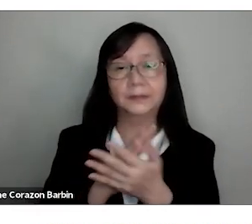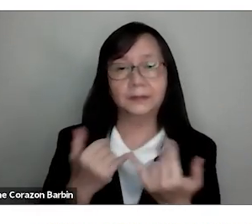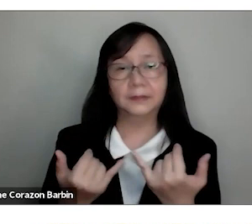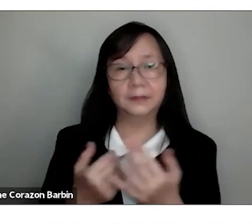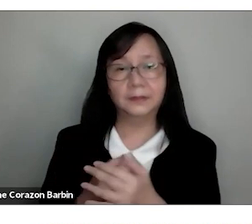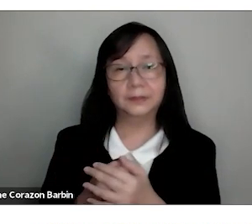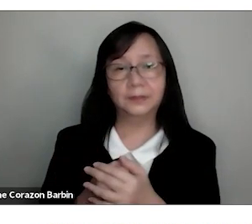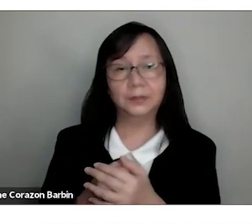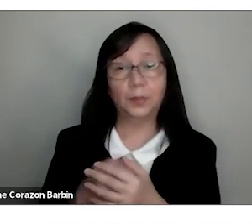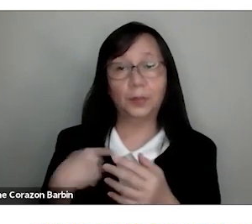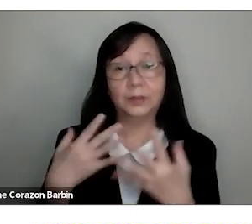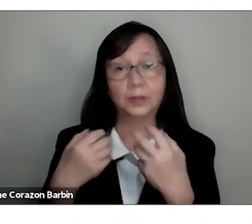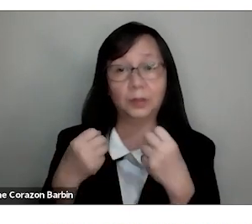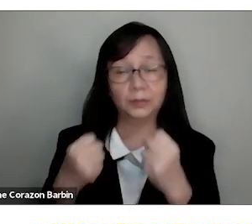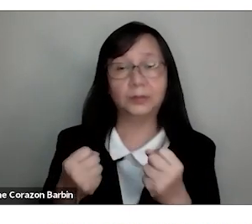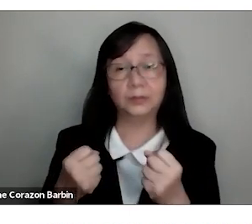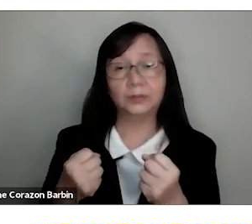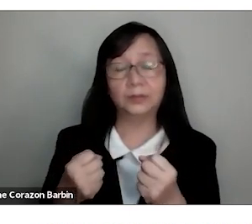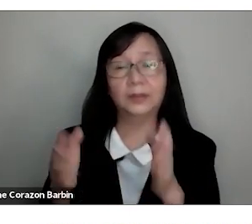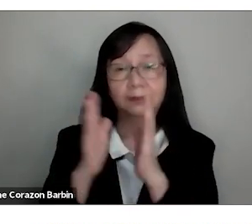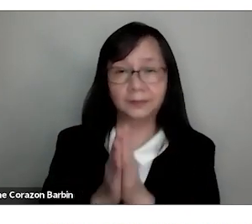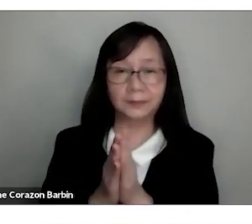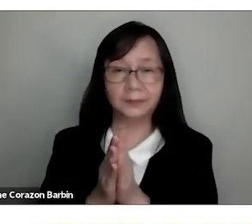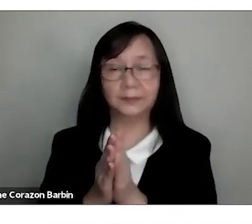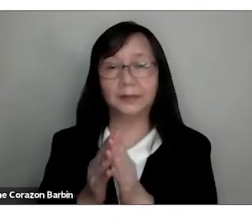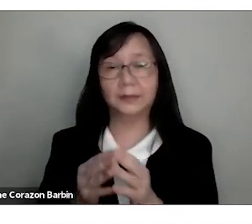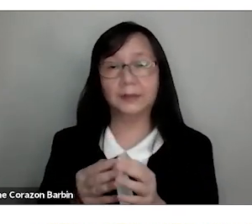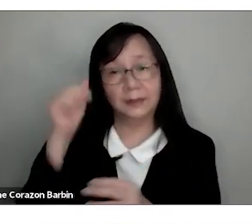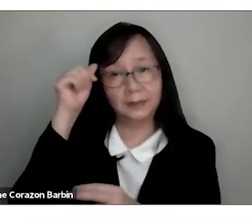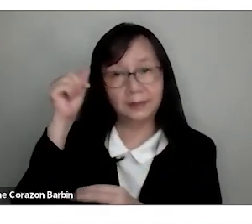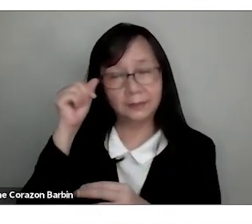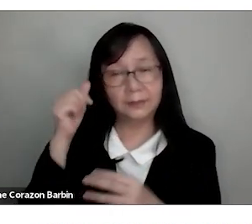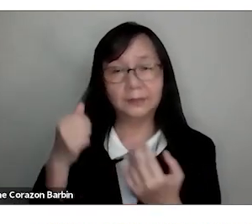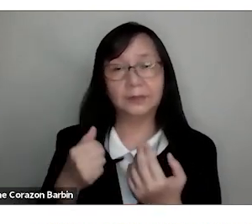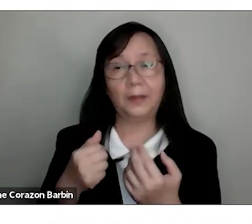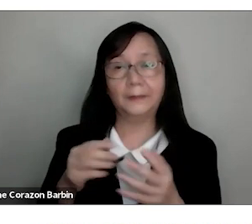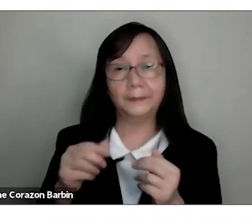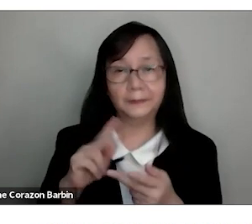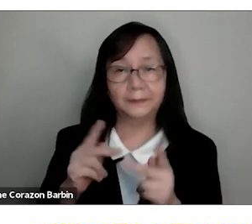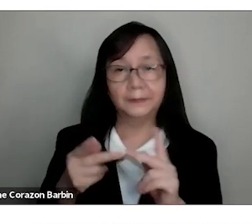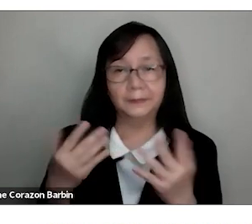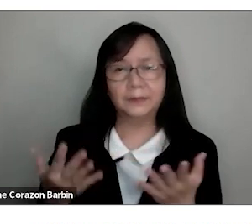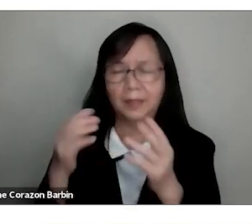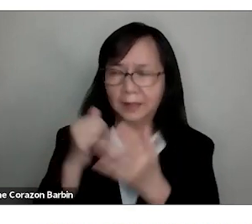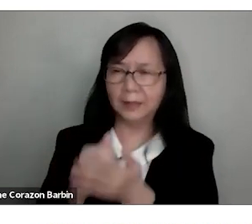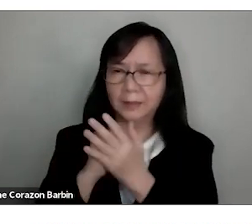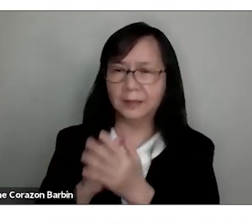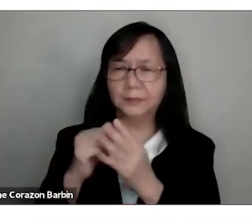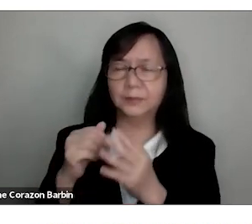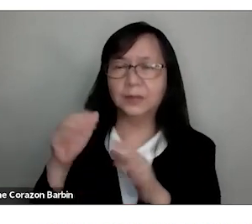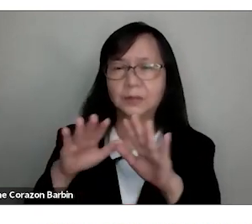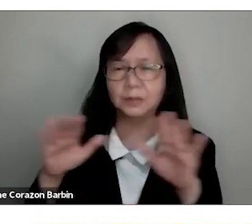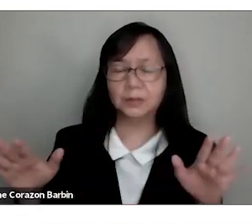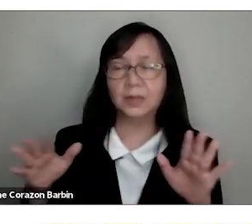we strongly ask the adult mentors to help children understand the documents